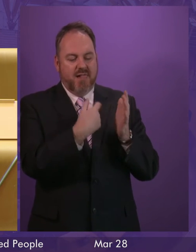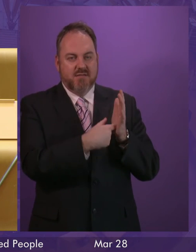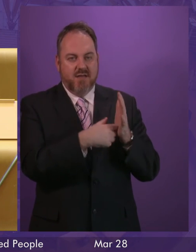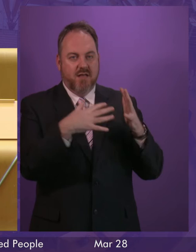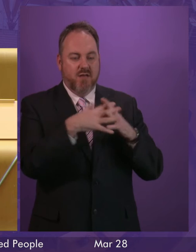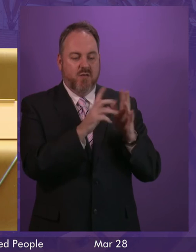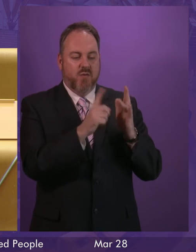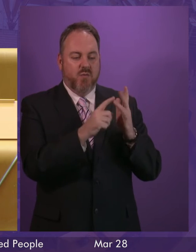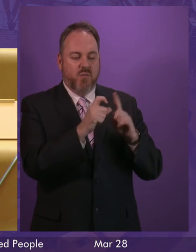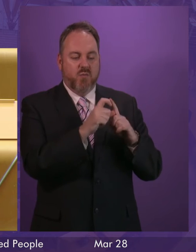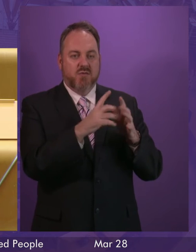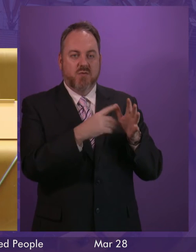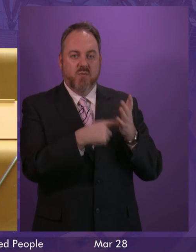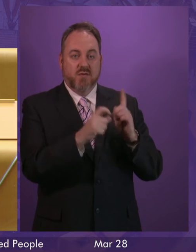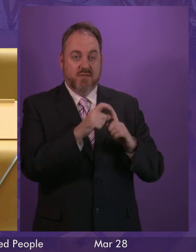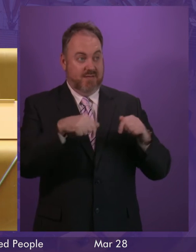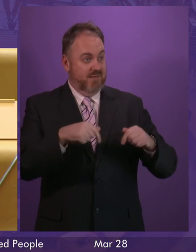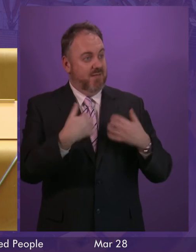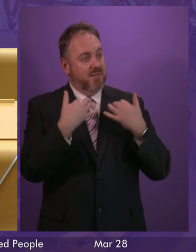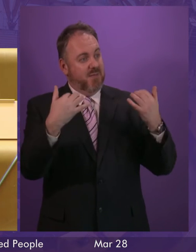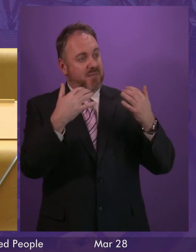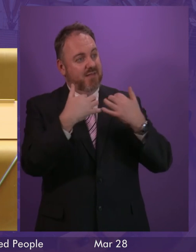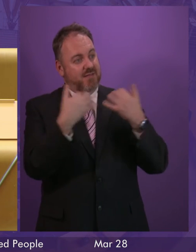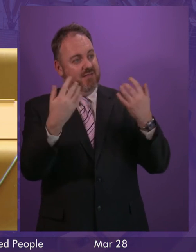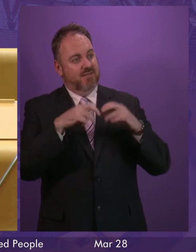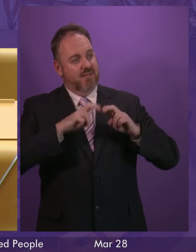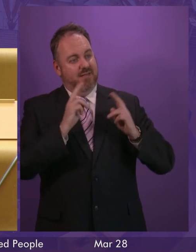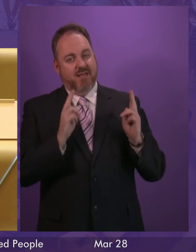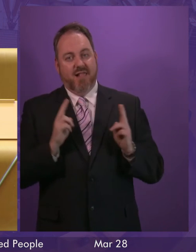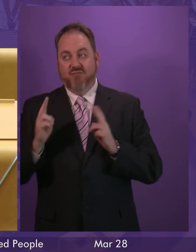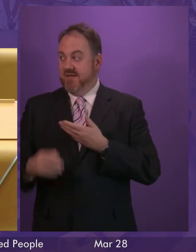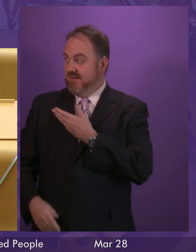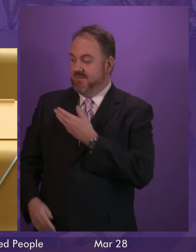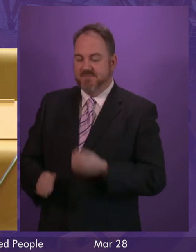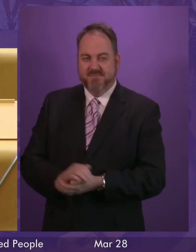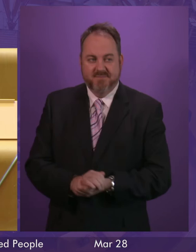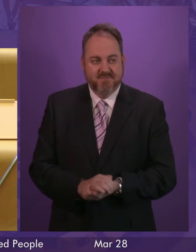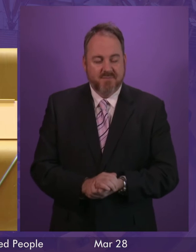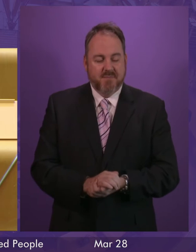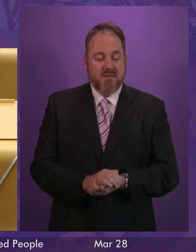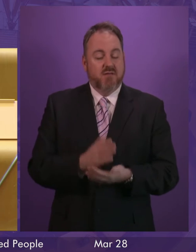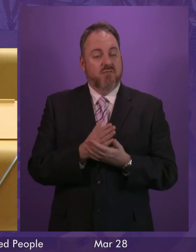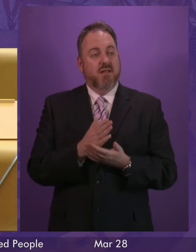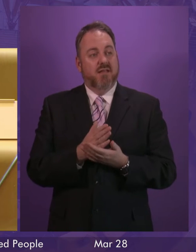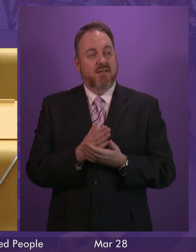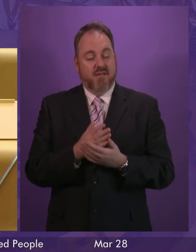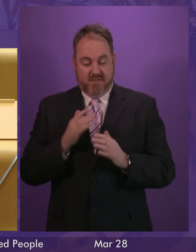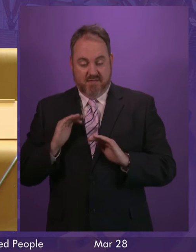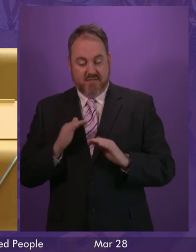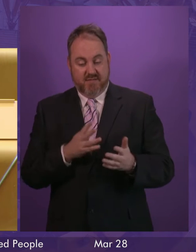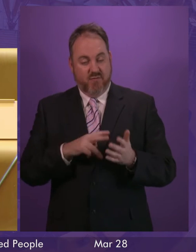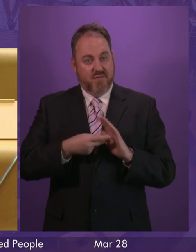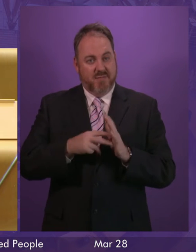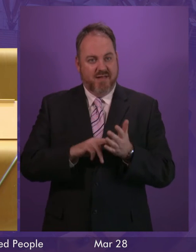Government's commitment to A Fairer Scotland for Disabled People but I think it's fair to say that halfway through delivery of the plan progress